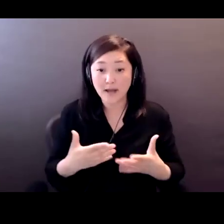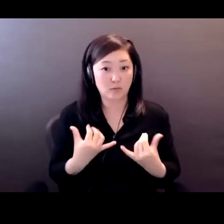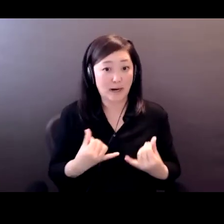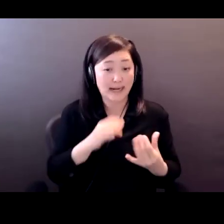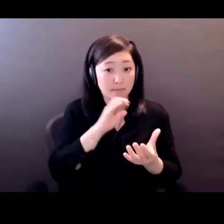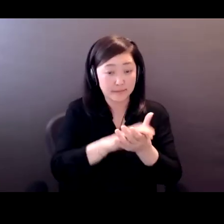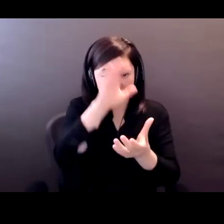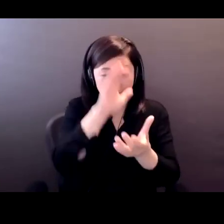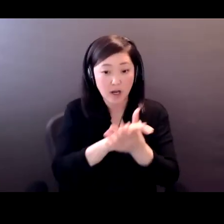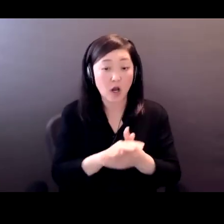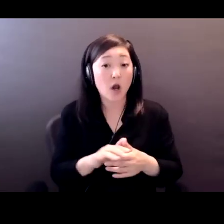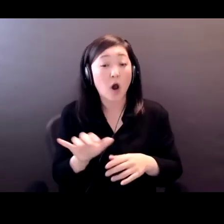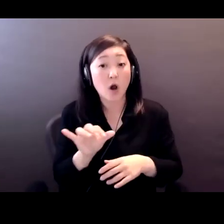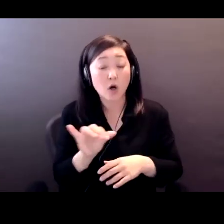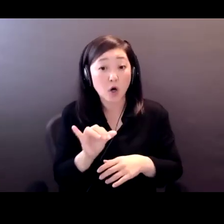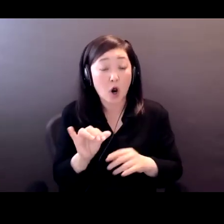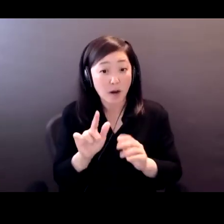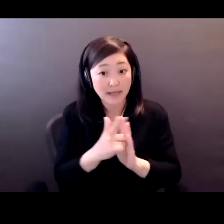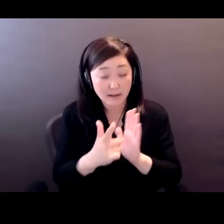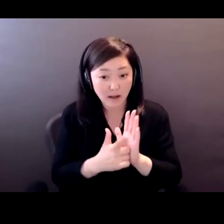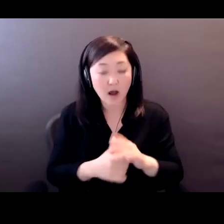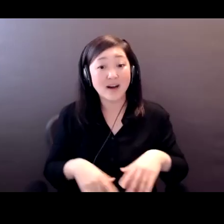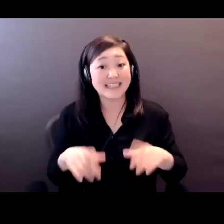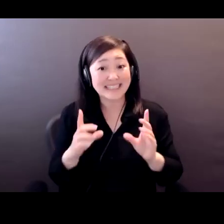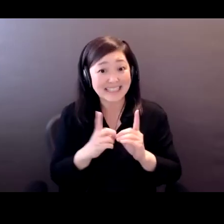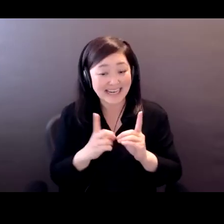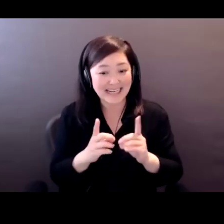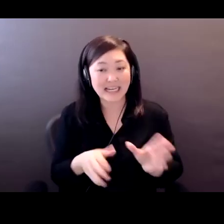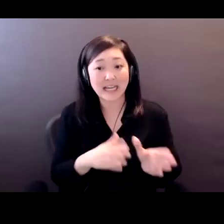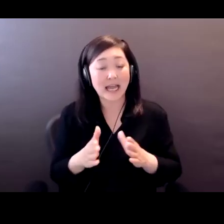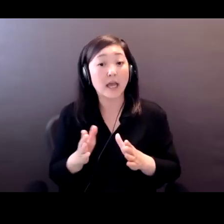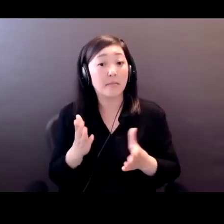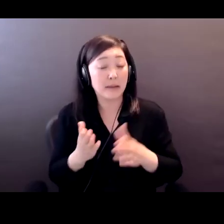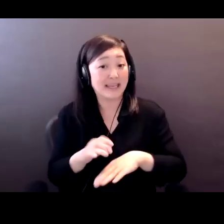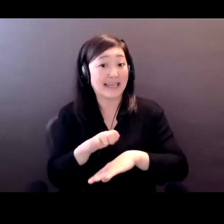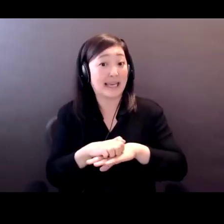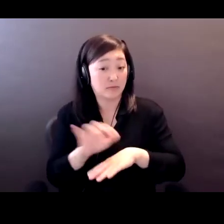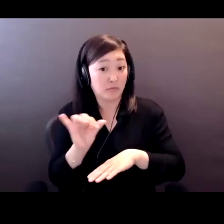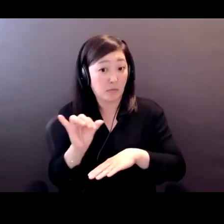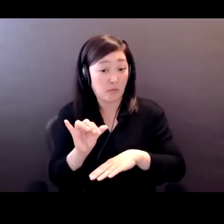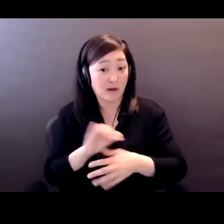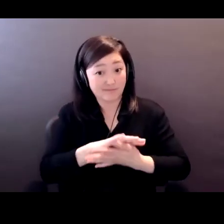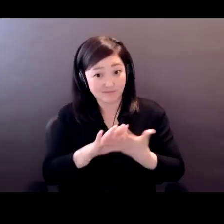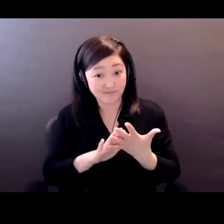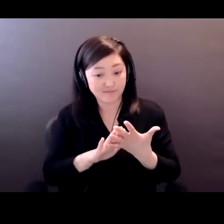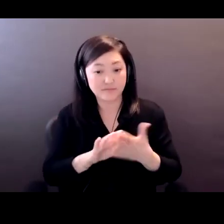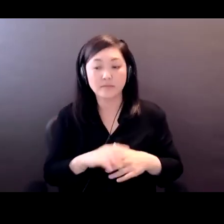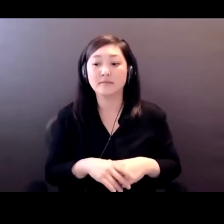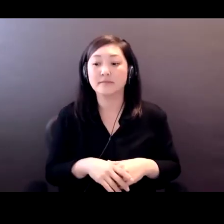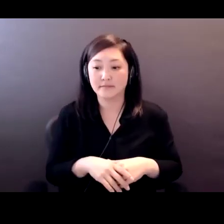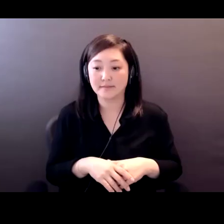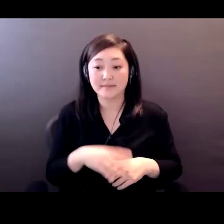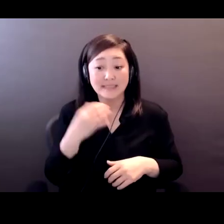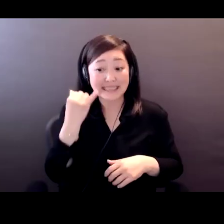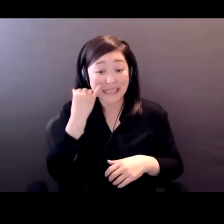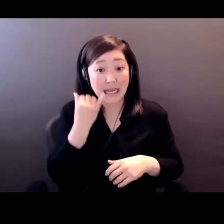common law partners, dating partners, and those who are engaged. If they were now partners,